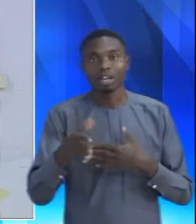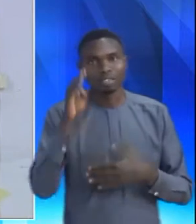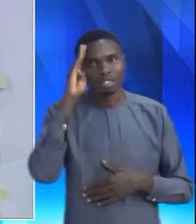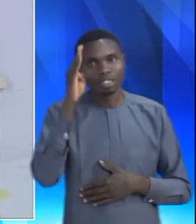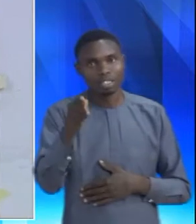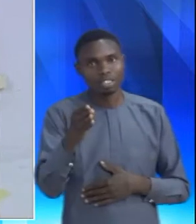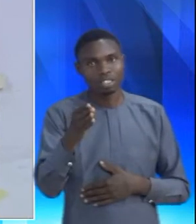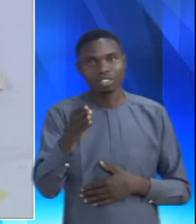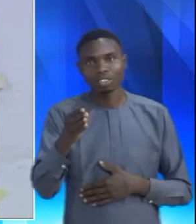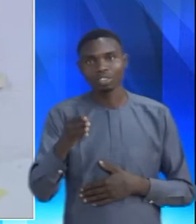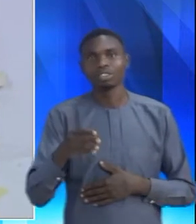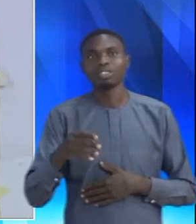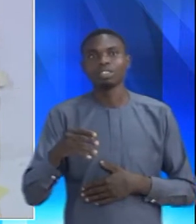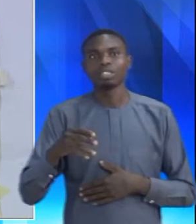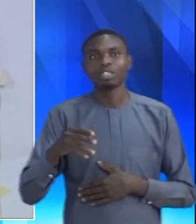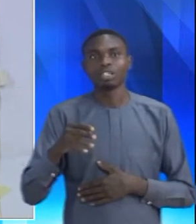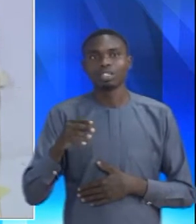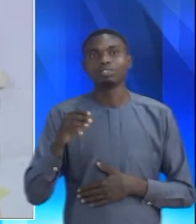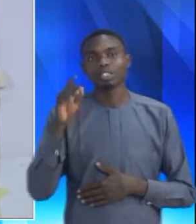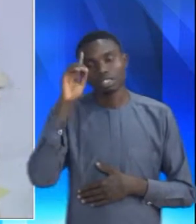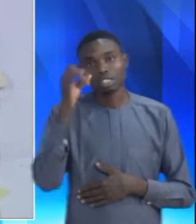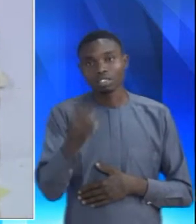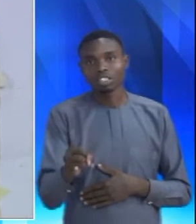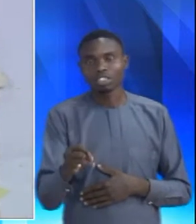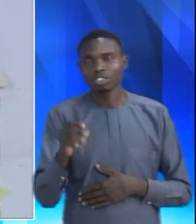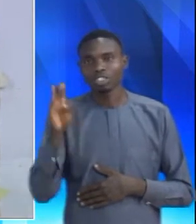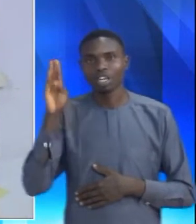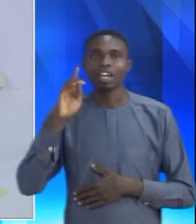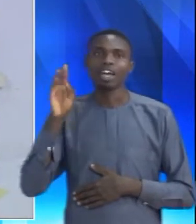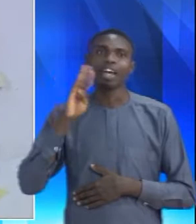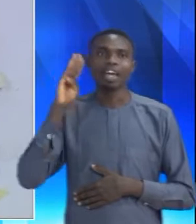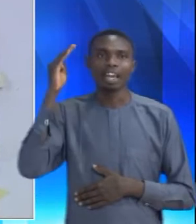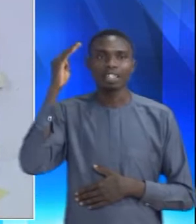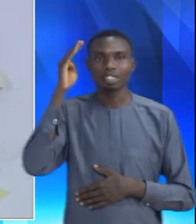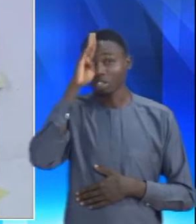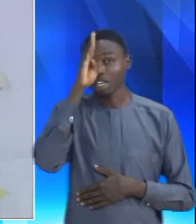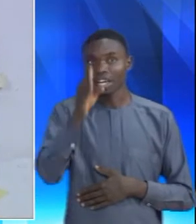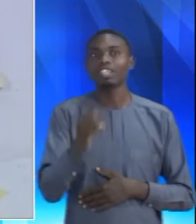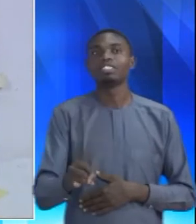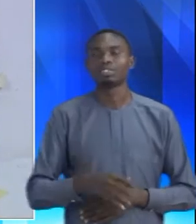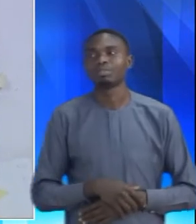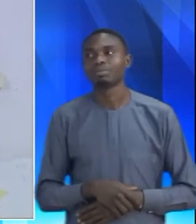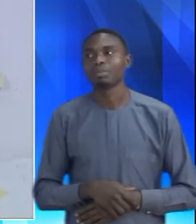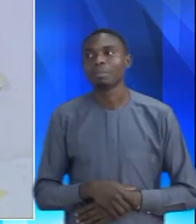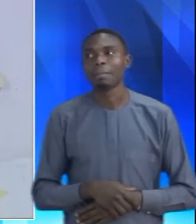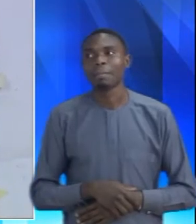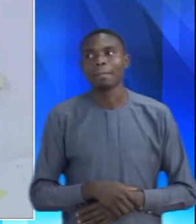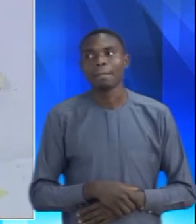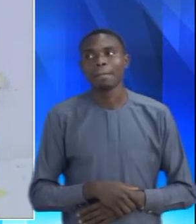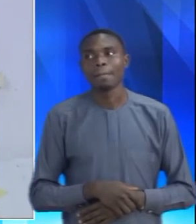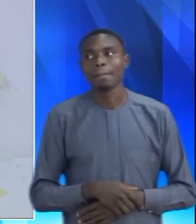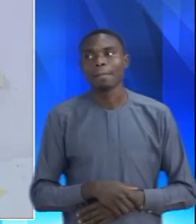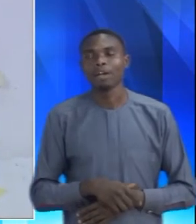heading. An official letter must possess, after the salutation, must possess a